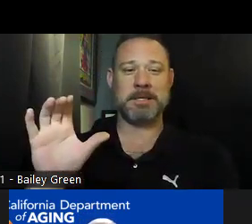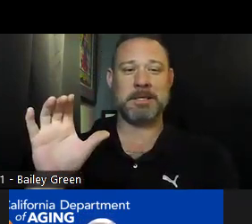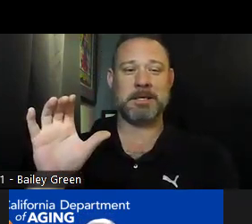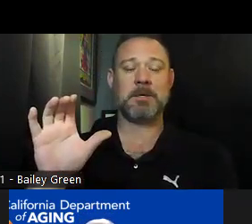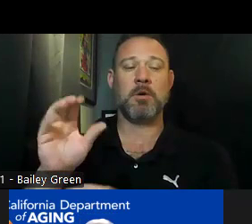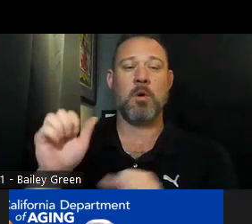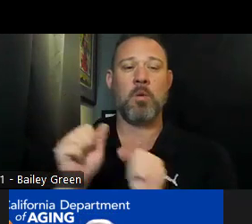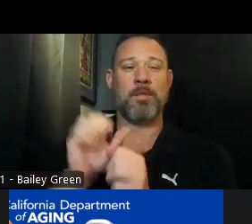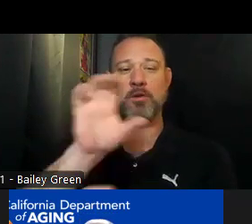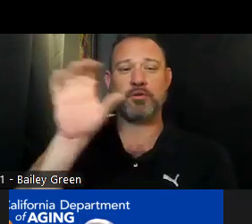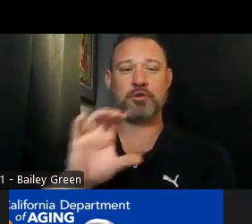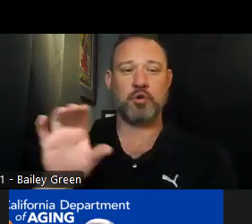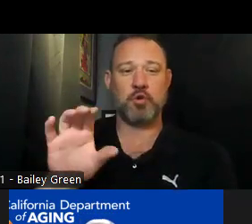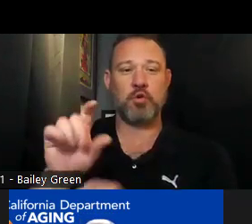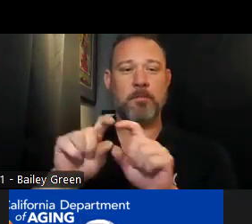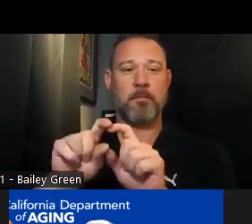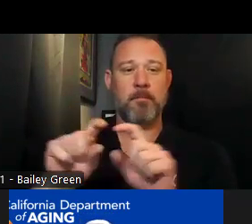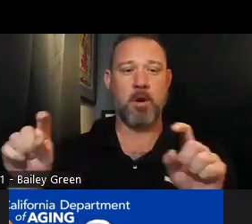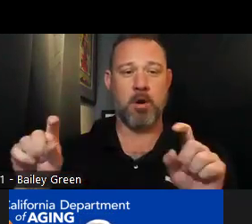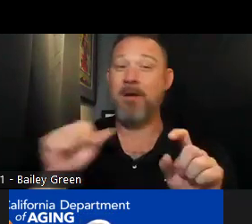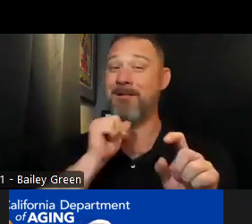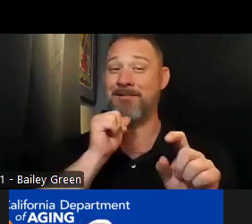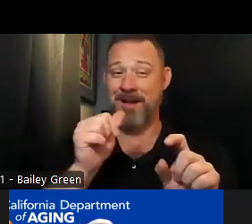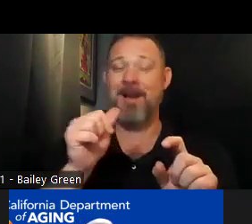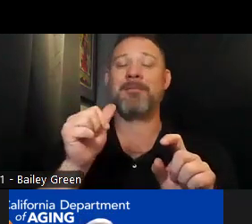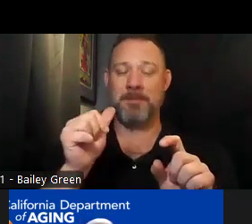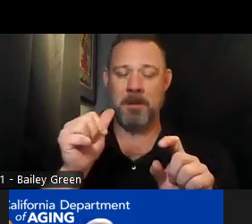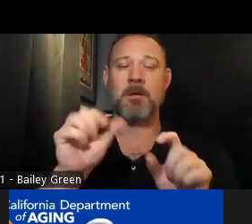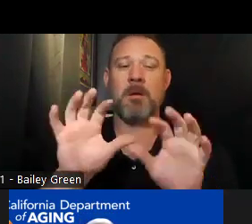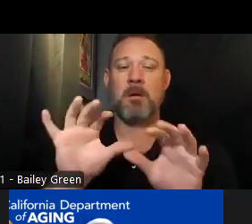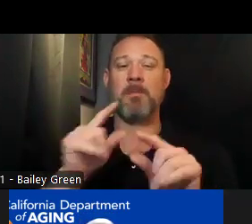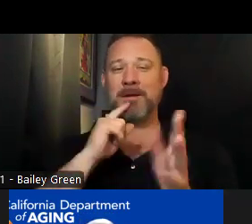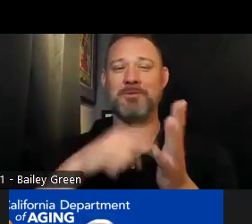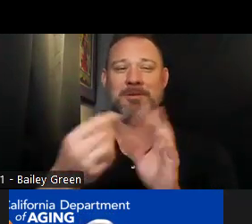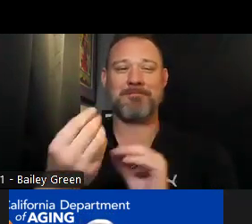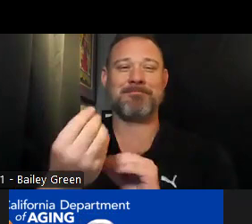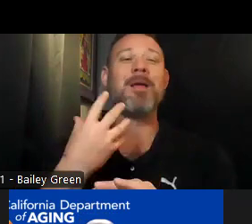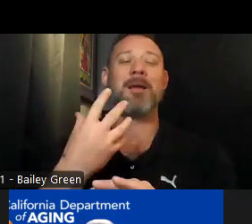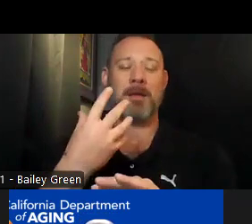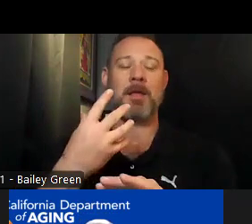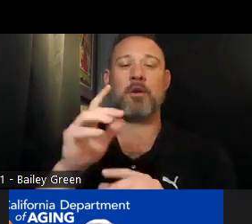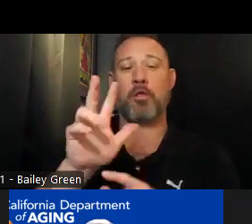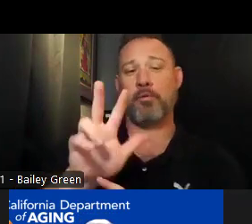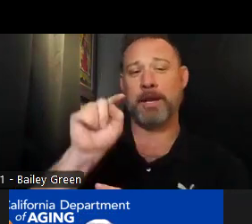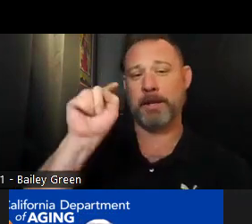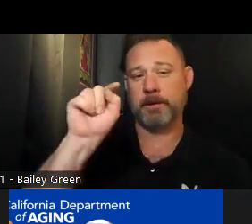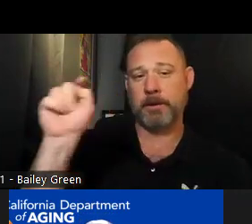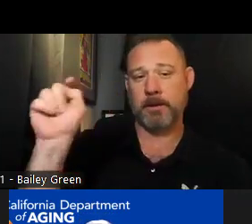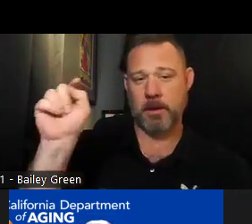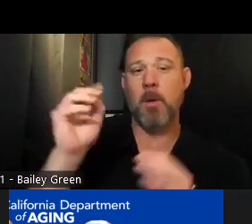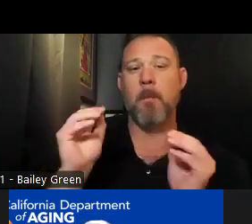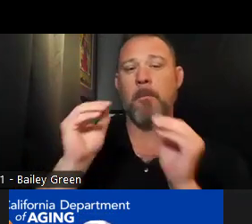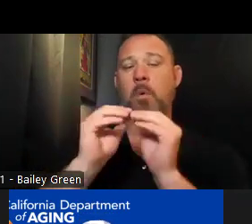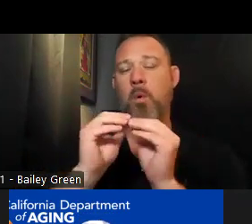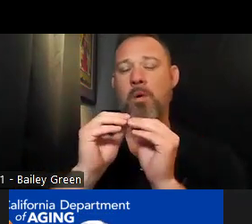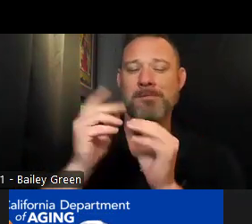Zoom toolbar. If not, feel free to check those 3 dots, more options. Sometimes it's